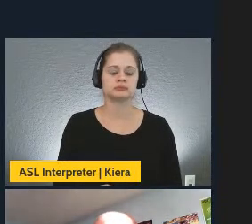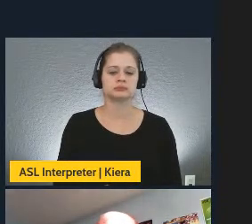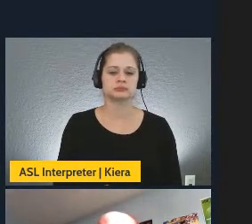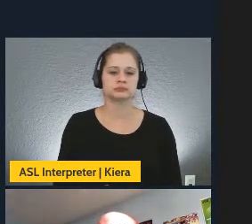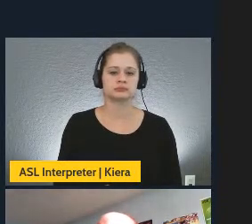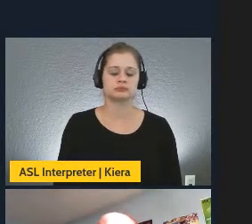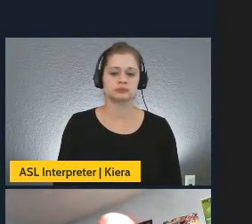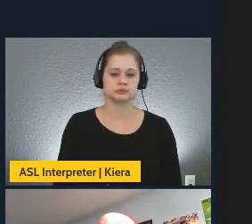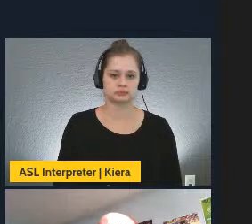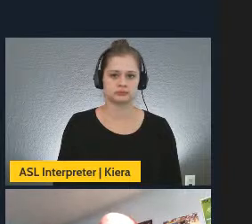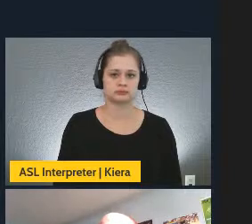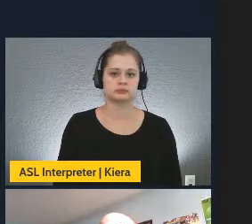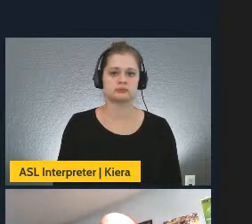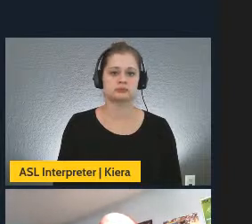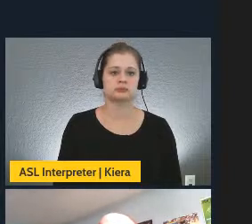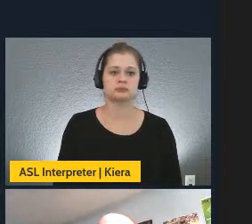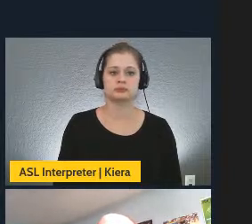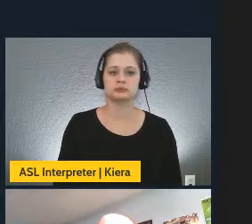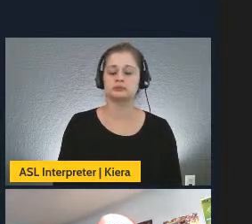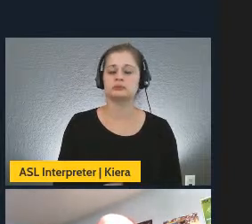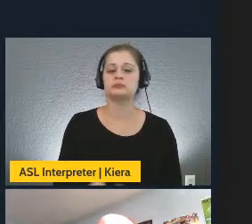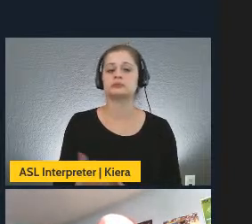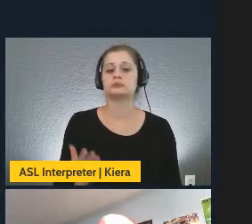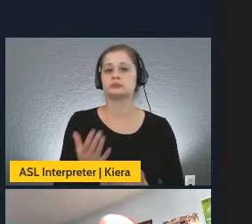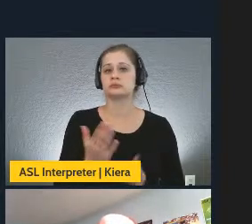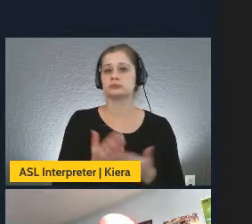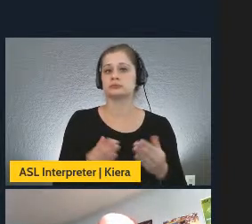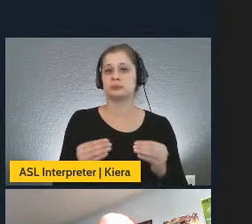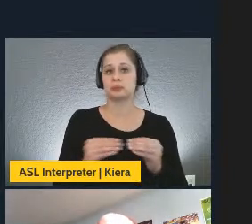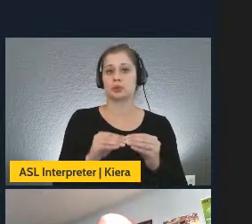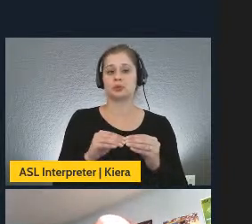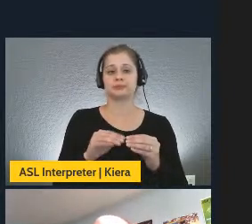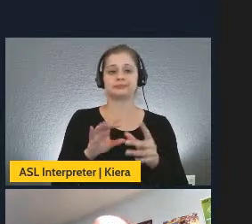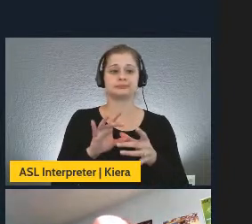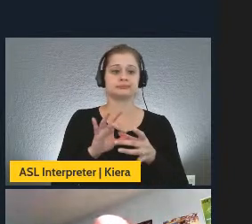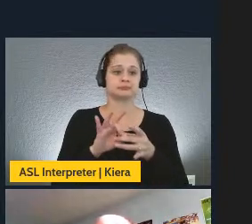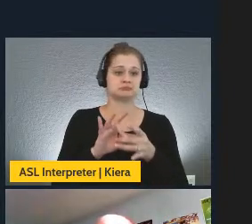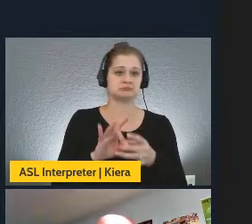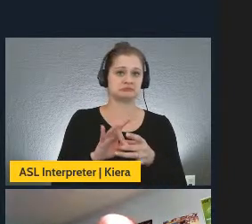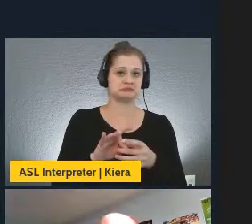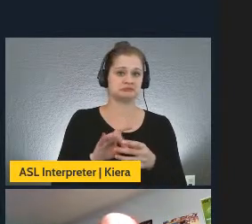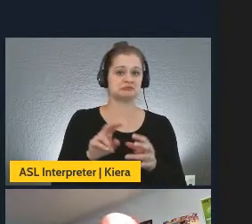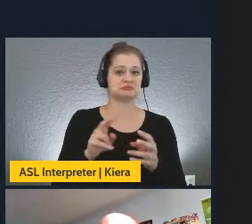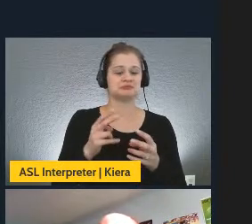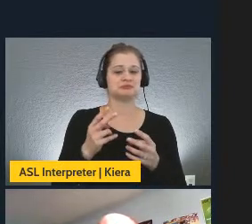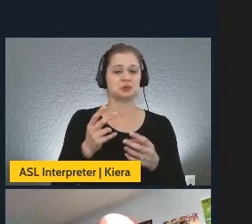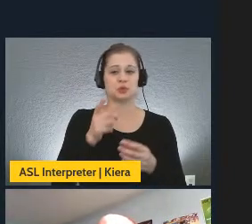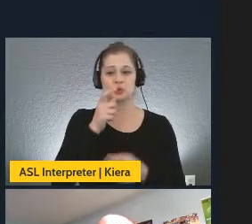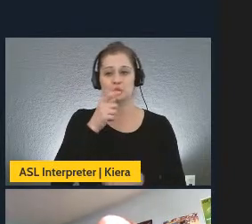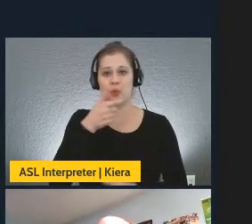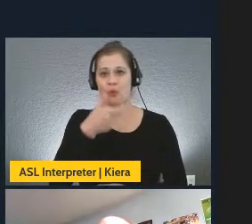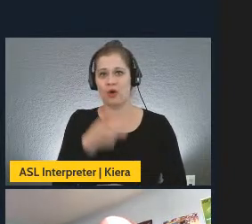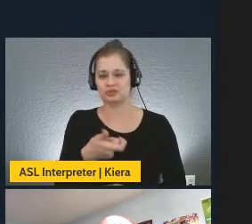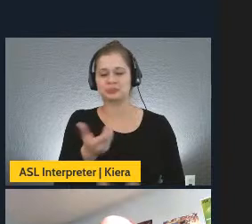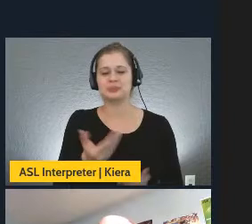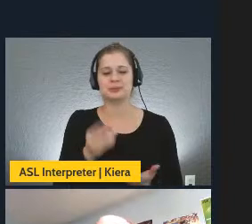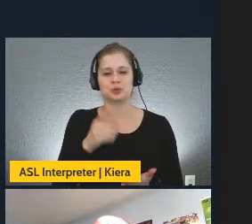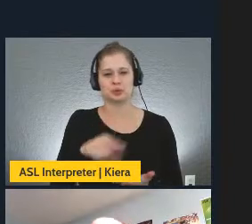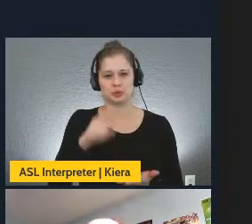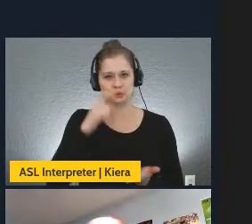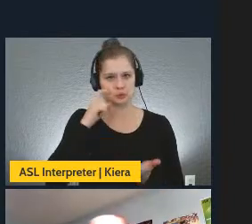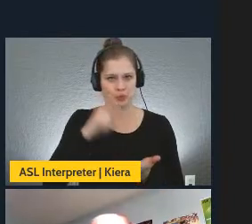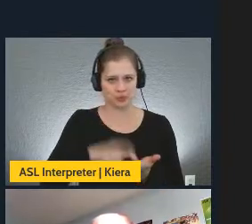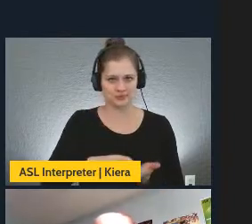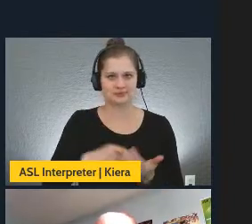some of the more observant viewers may have noted that there was an error.